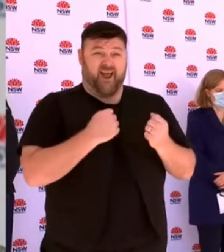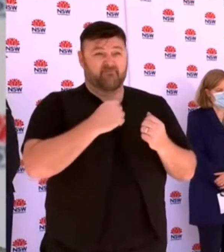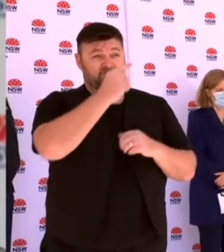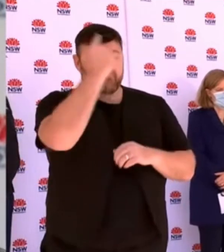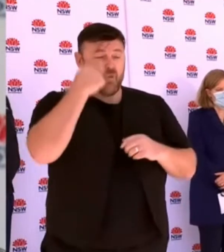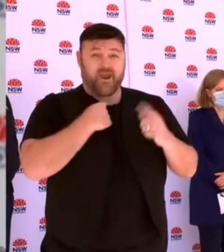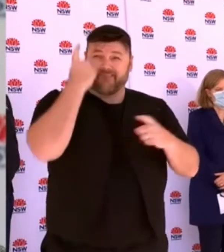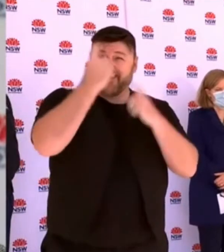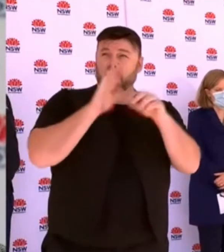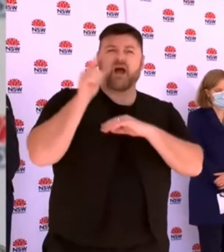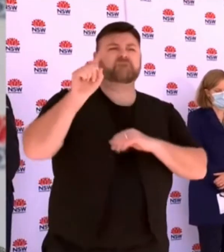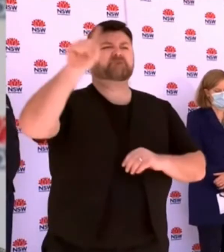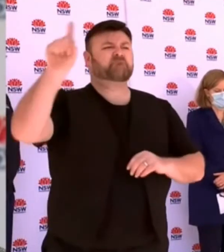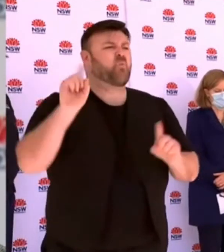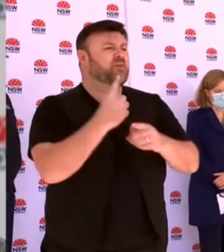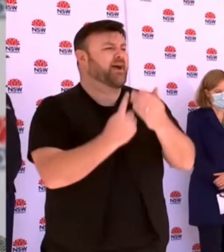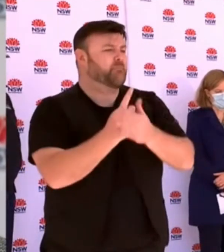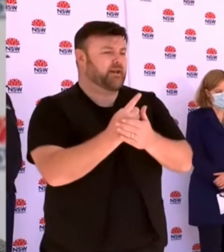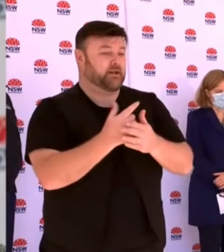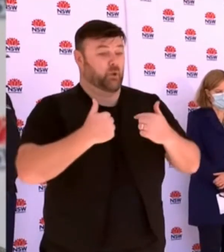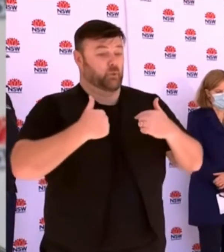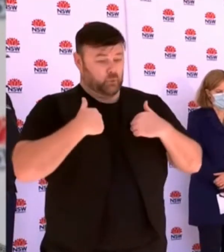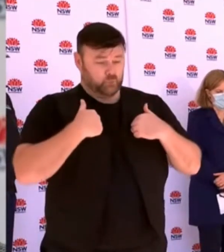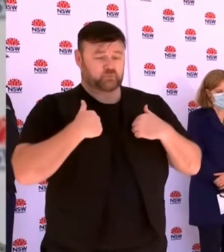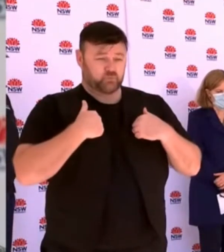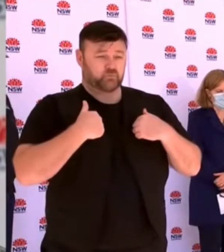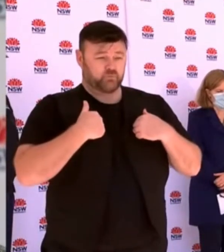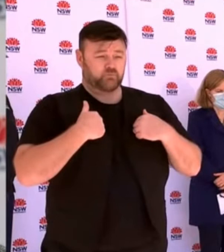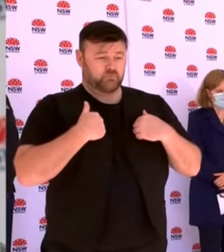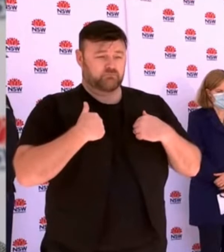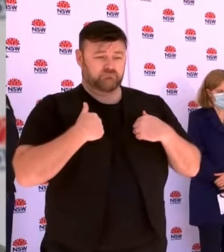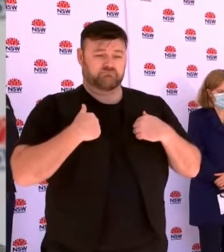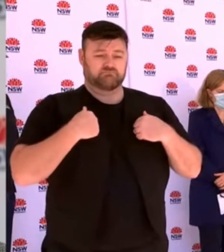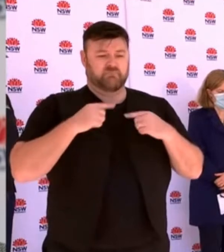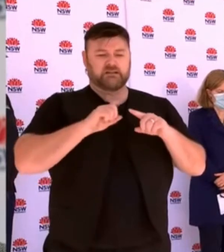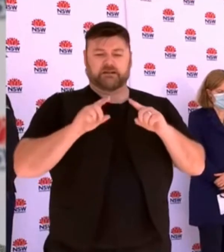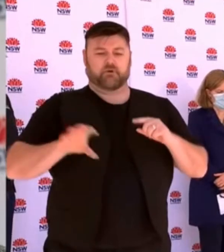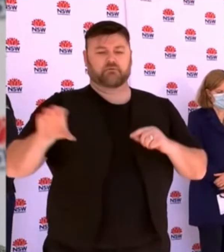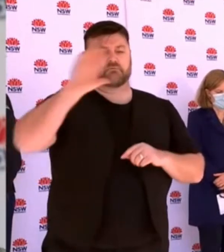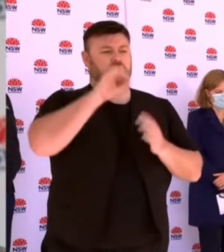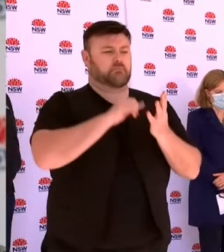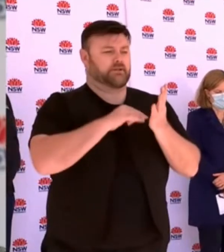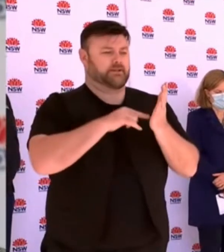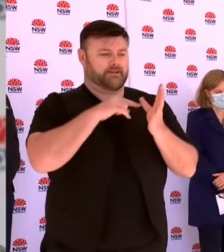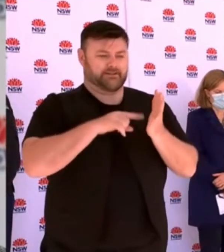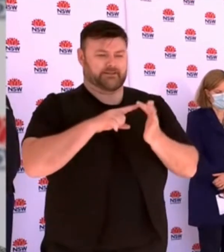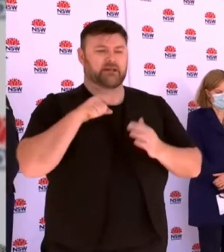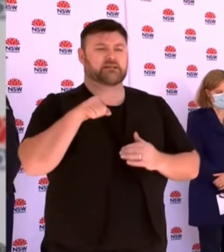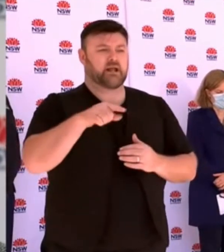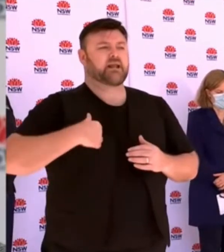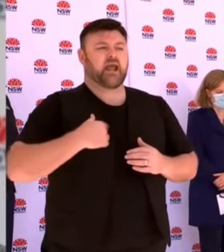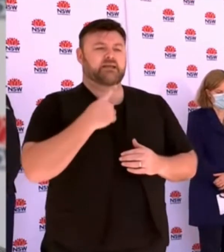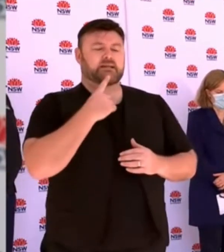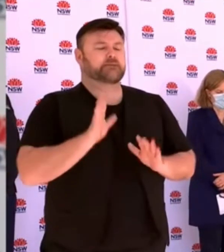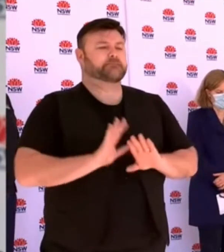to reconsider all of those things. The other states clearly have indicated they don't want to continue